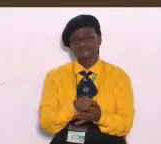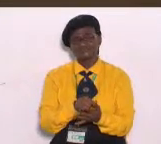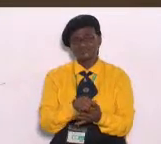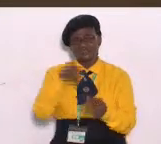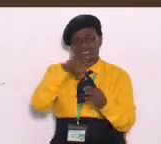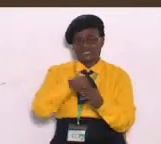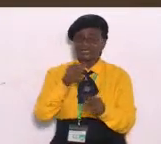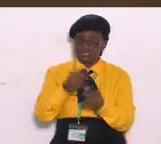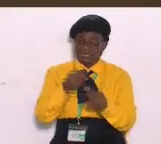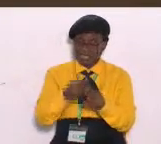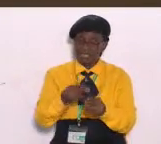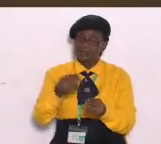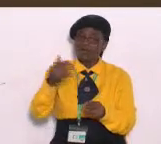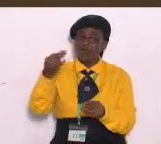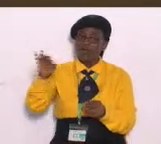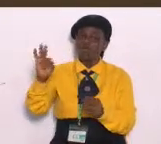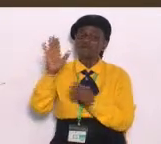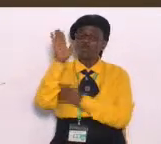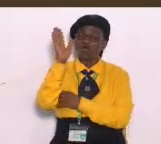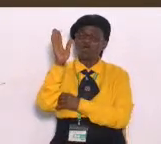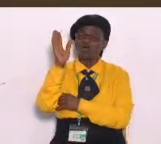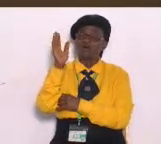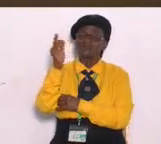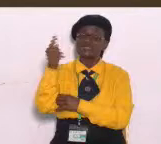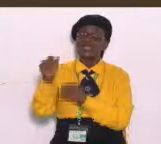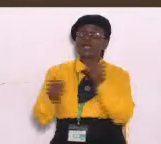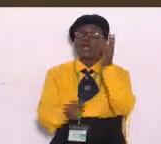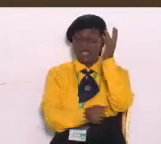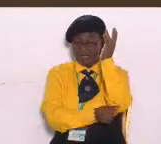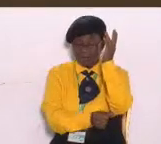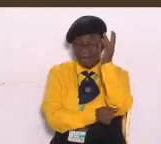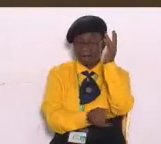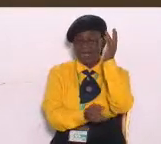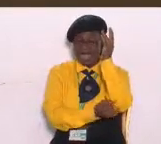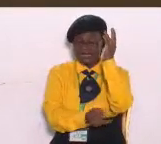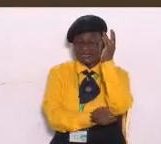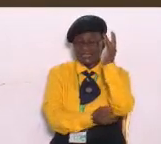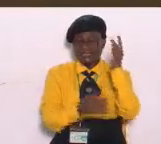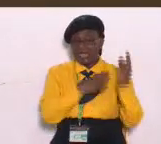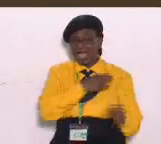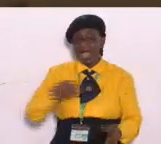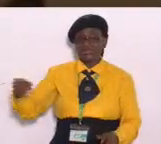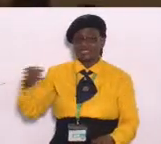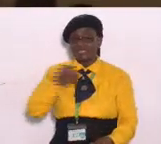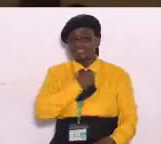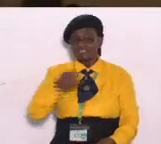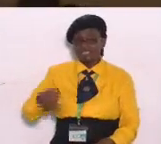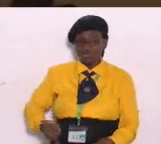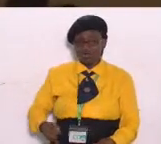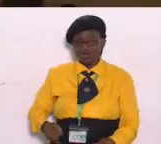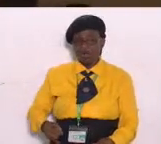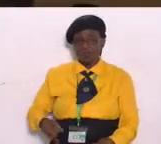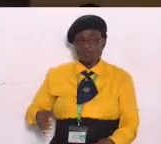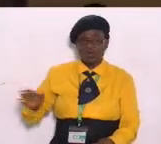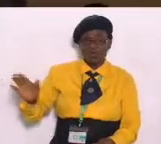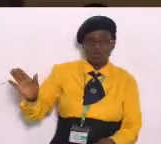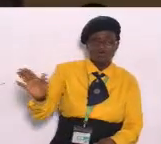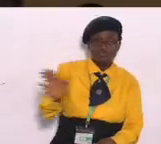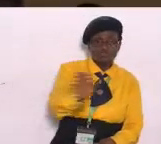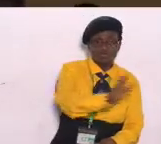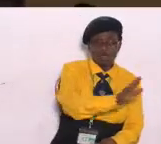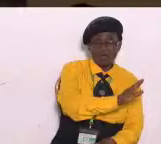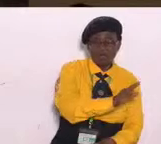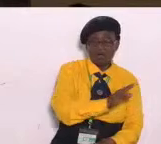In the name of God of Abraham, Isaac, and Jacob, your years of walking like